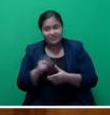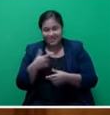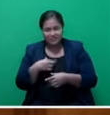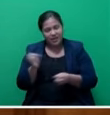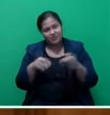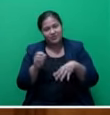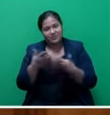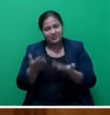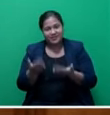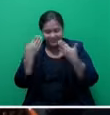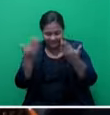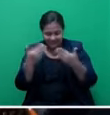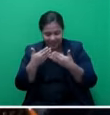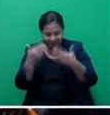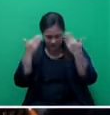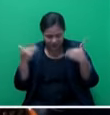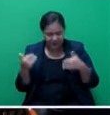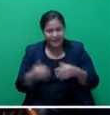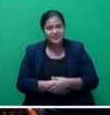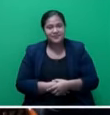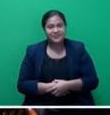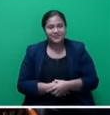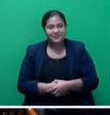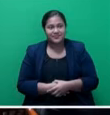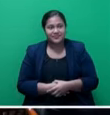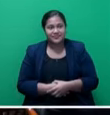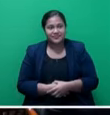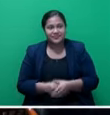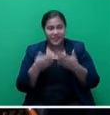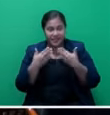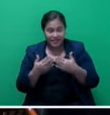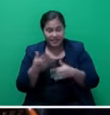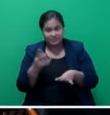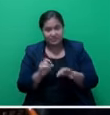this today. Thank you, Honorable Speaker. Thank you, Honorable Bulnoda. You have the floor.